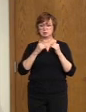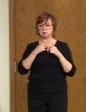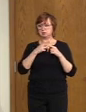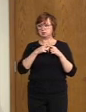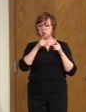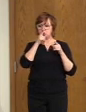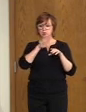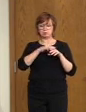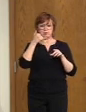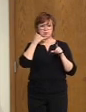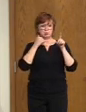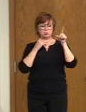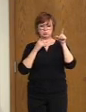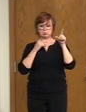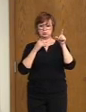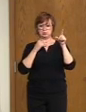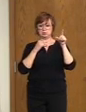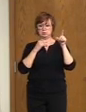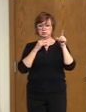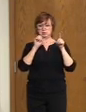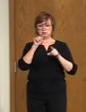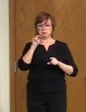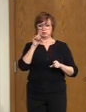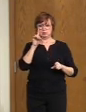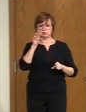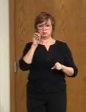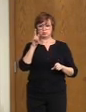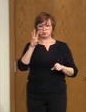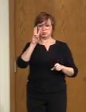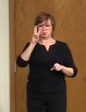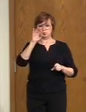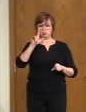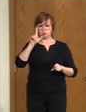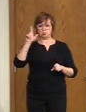officials on the line for the media. So we have Andrew Will, W.